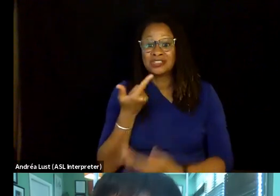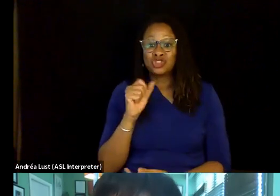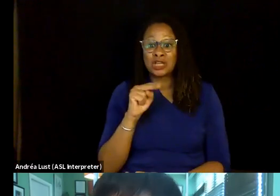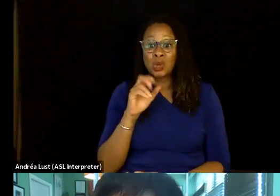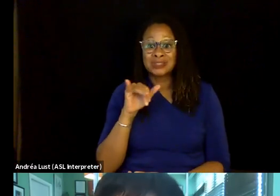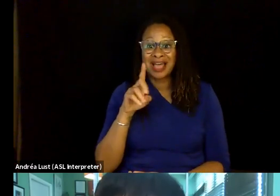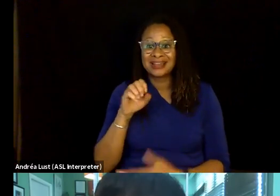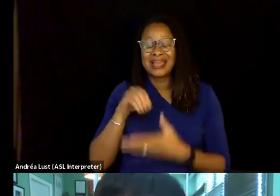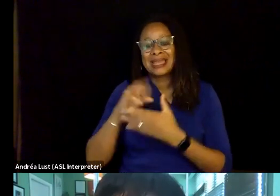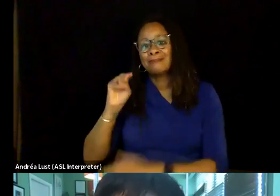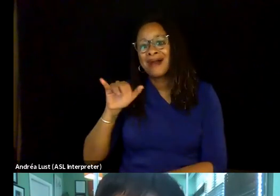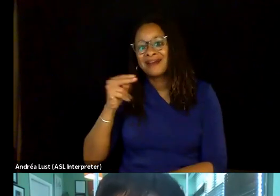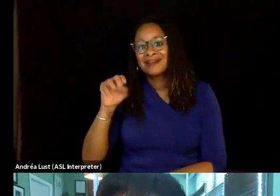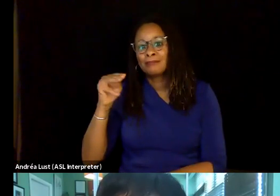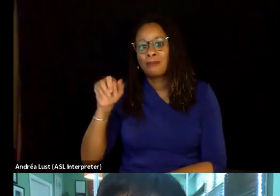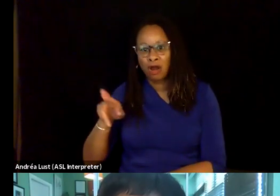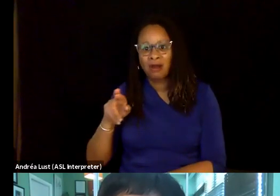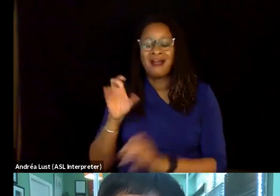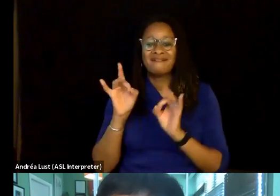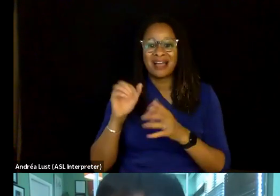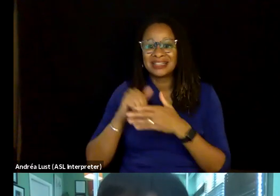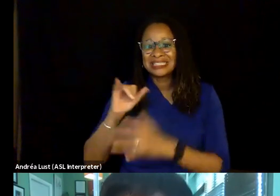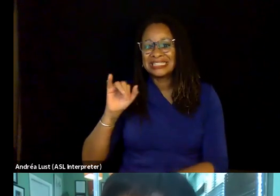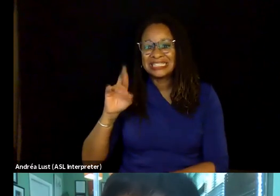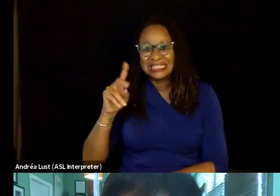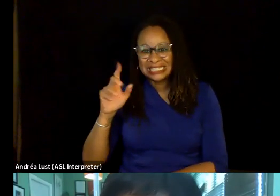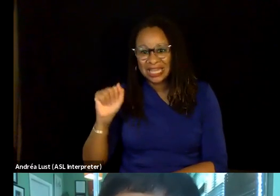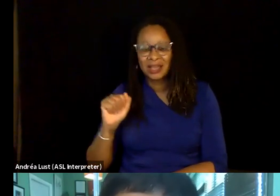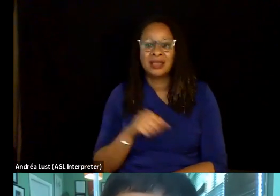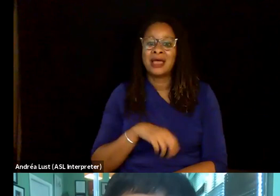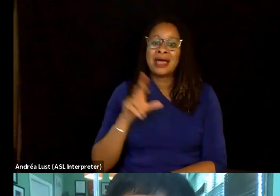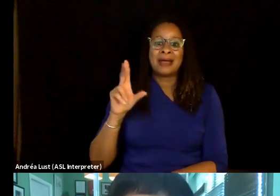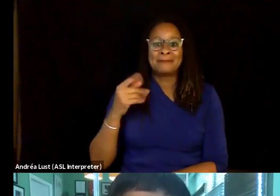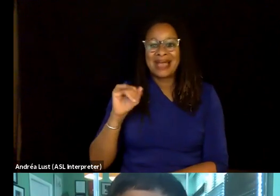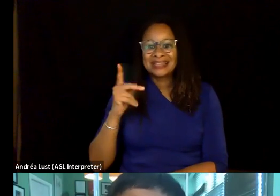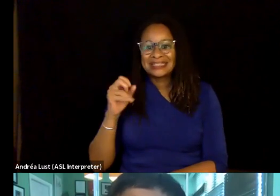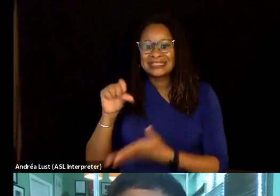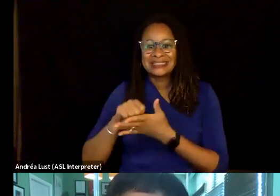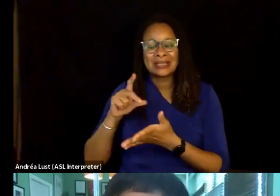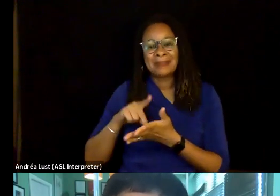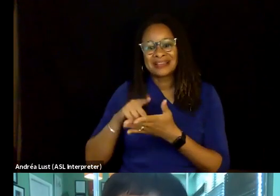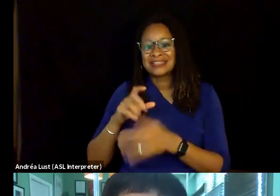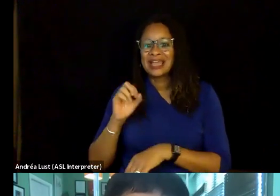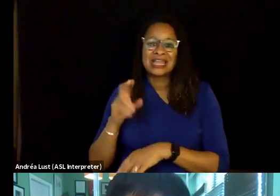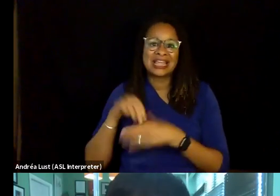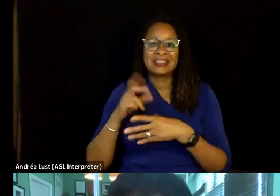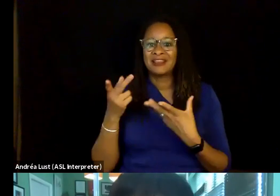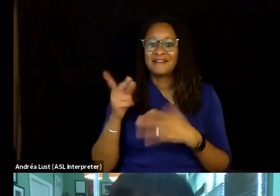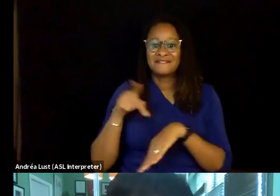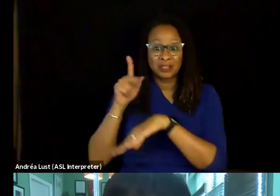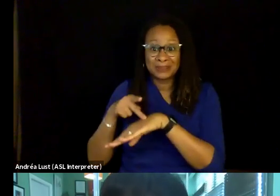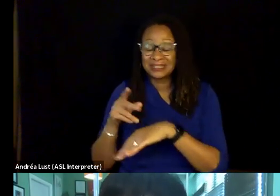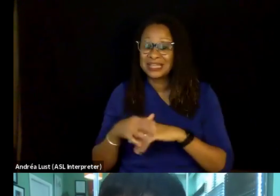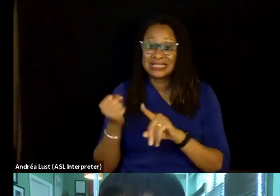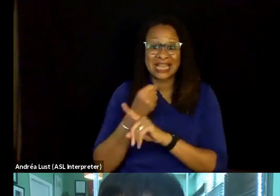Myanmar, violence in India, Pakistan, violence in the Philippines, the attacks against me are on that. So